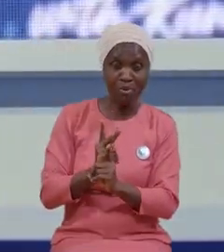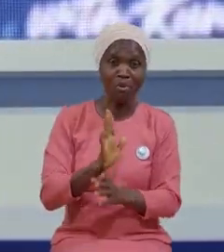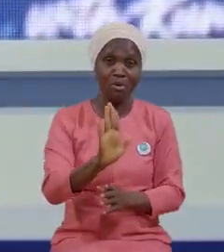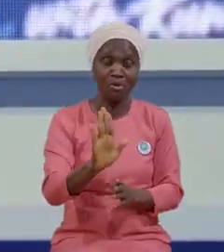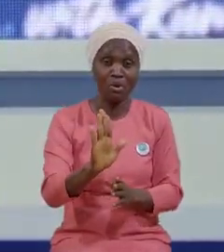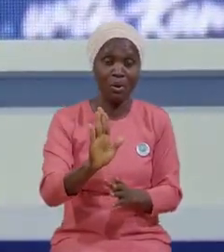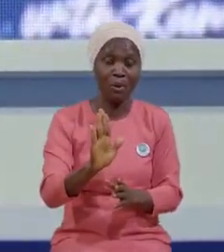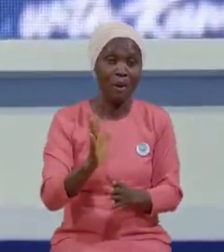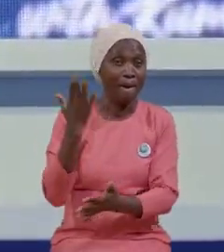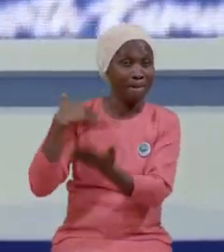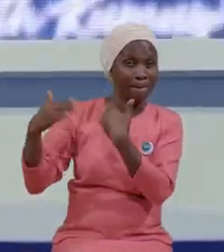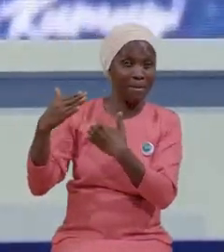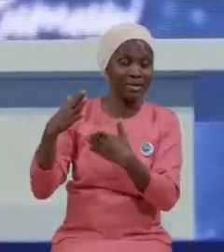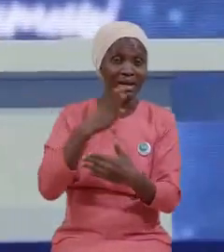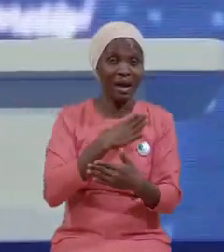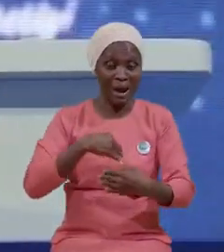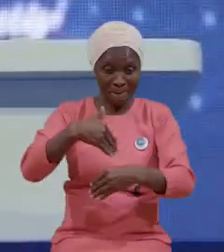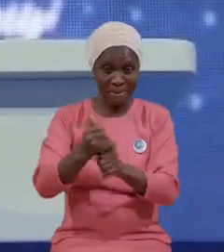future.